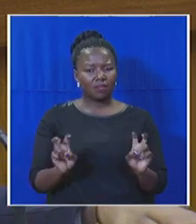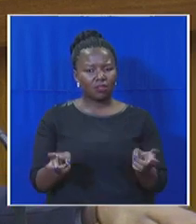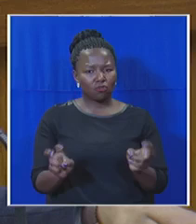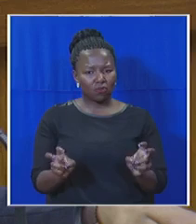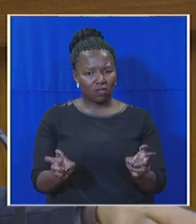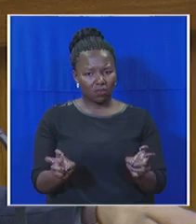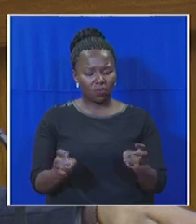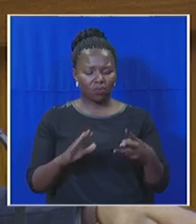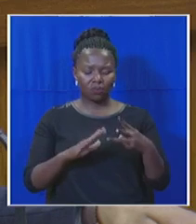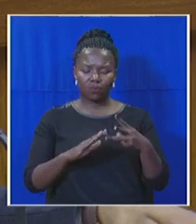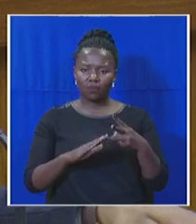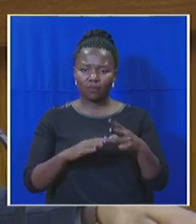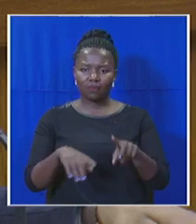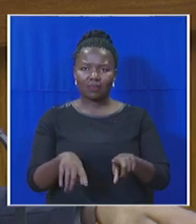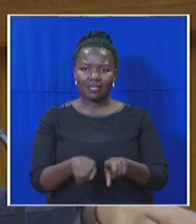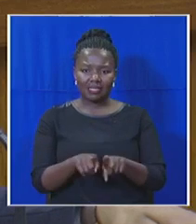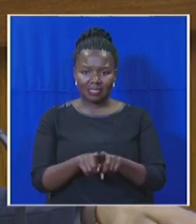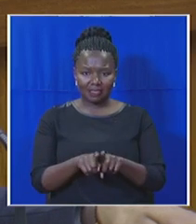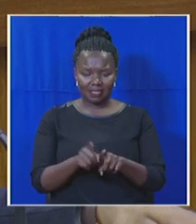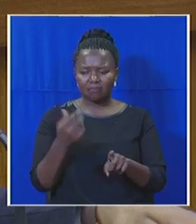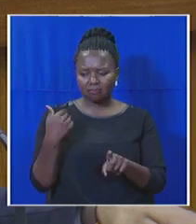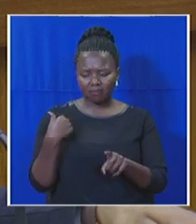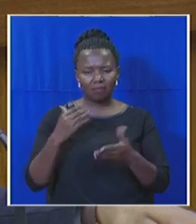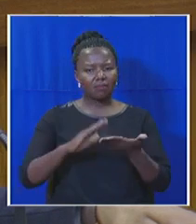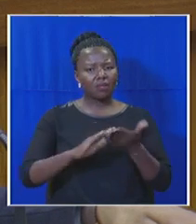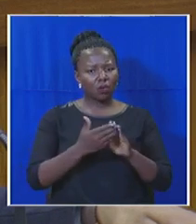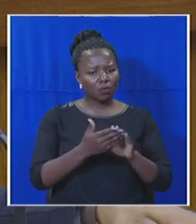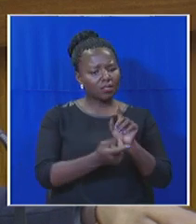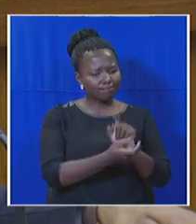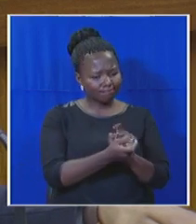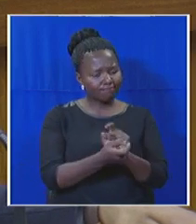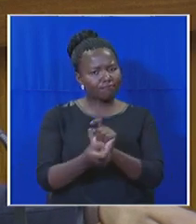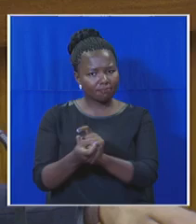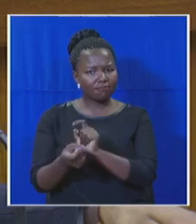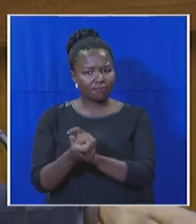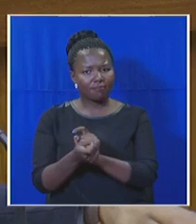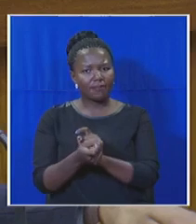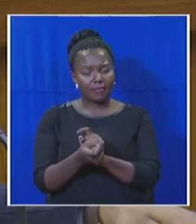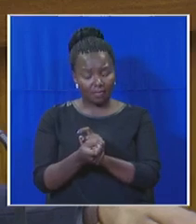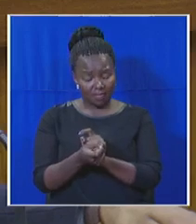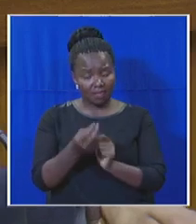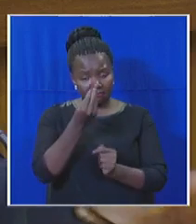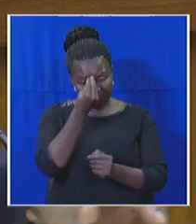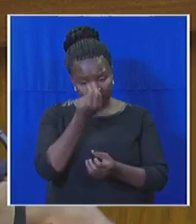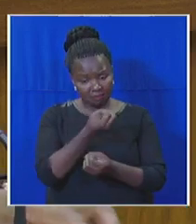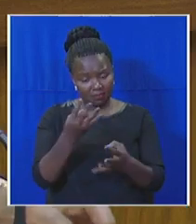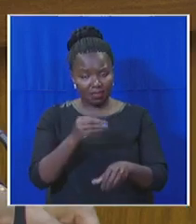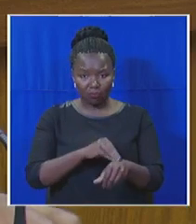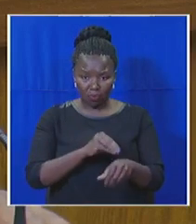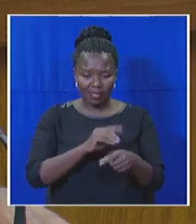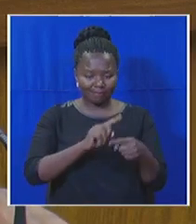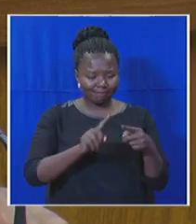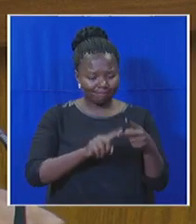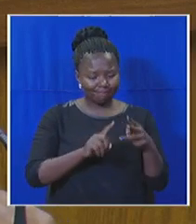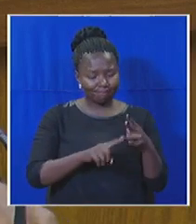but also it has been meeting communities to communicate the crisis and to say what is government